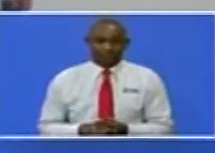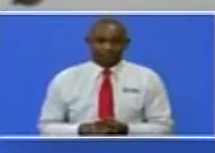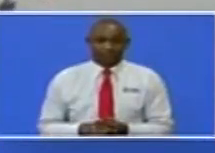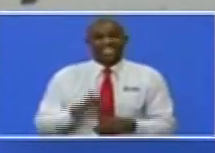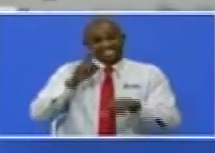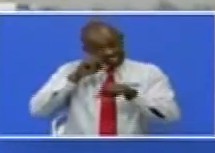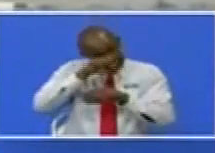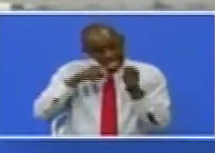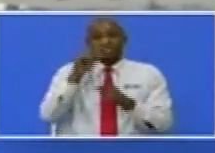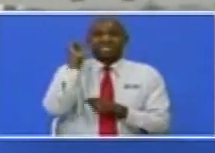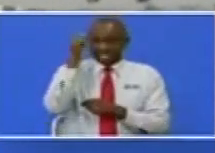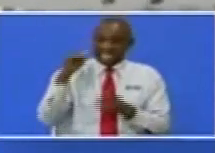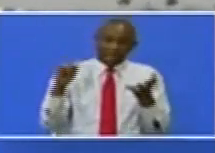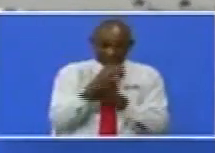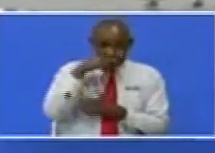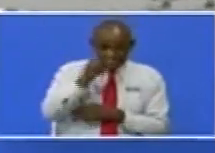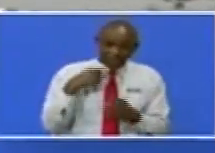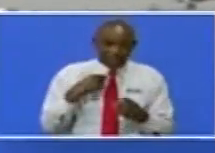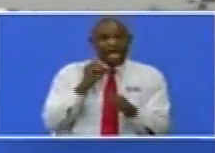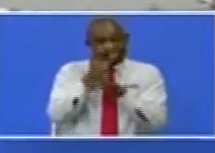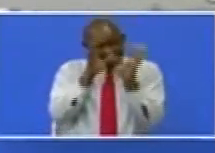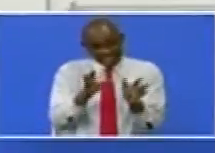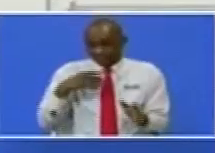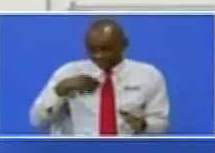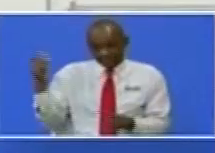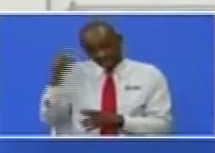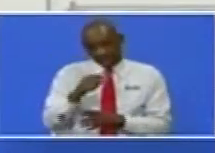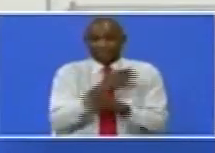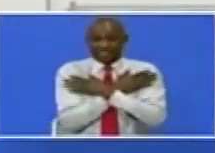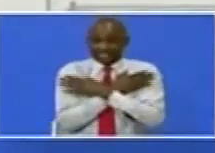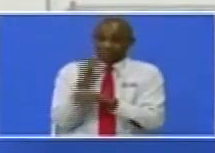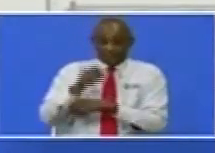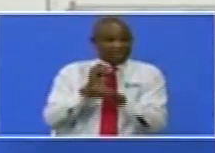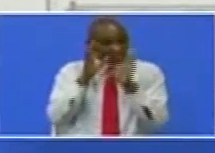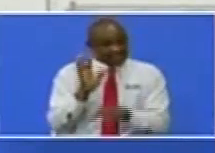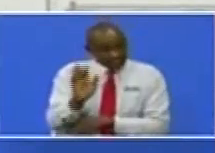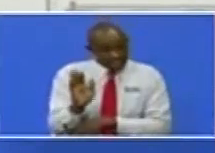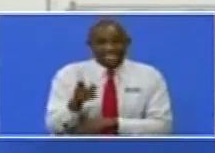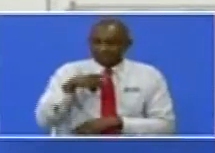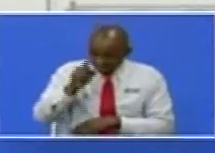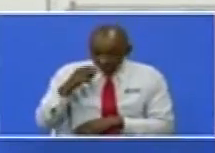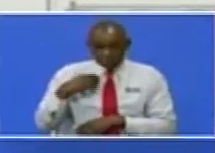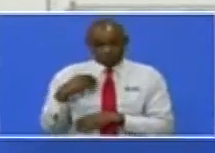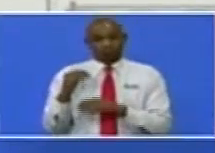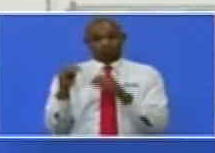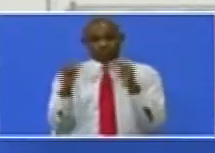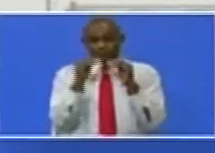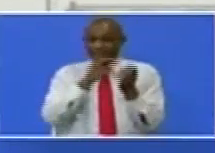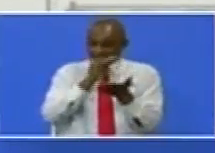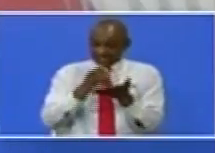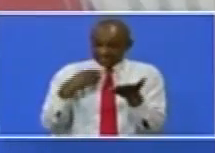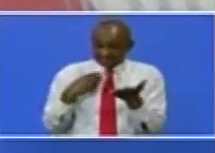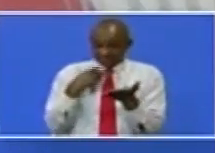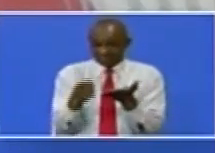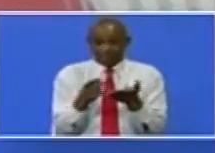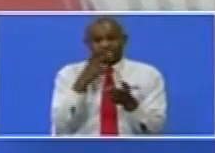When Kenya Airways hired transaction advisor PJT Partners to outline a plan for new debt and equity funds by end of